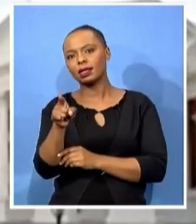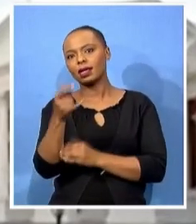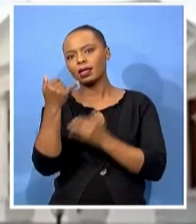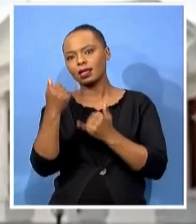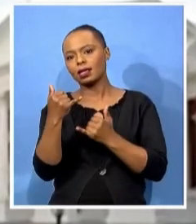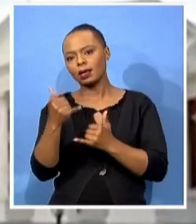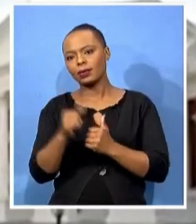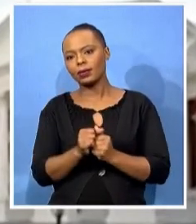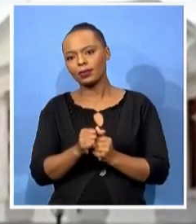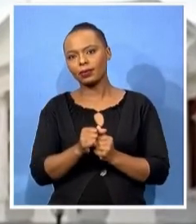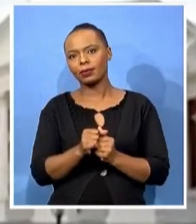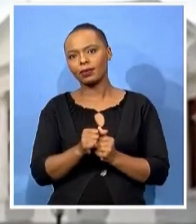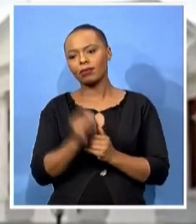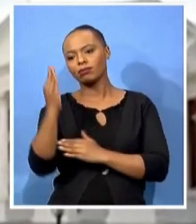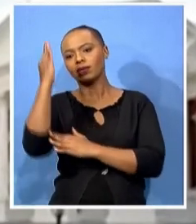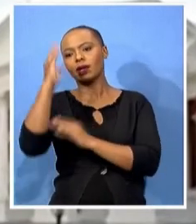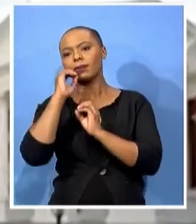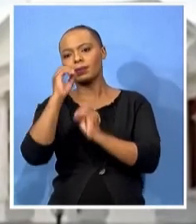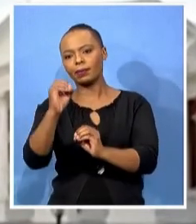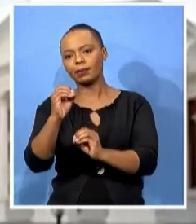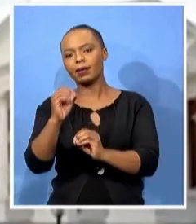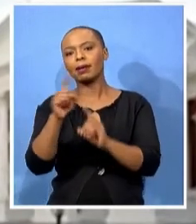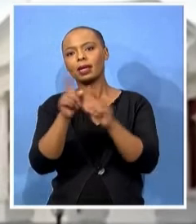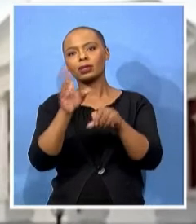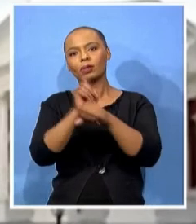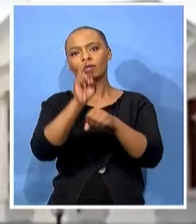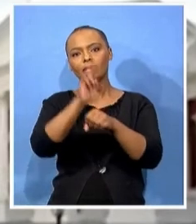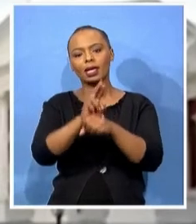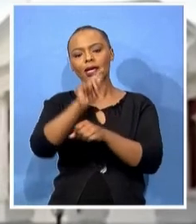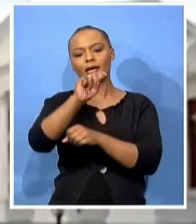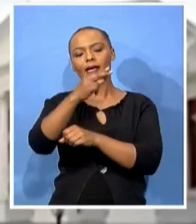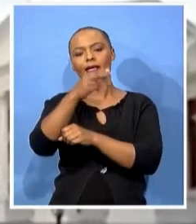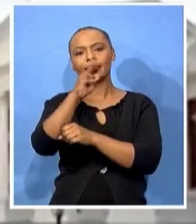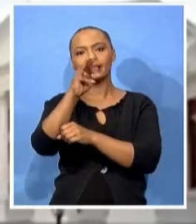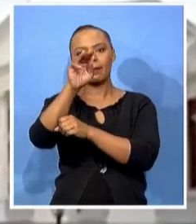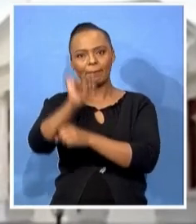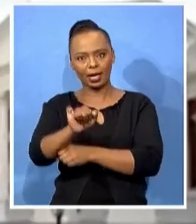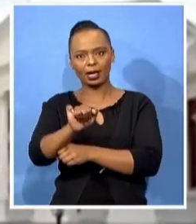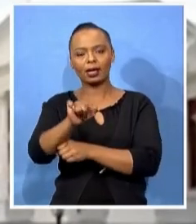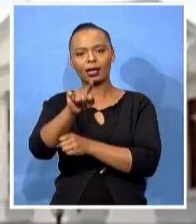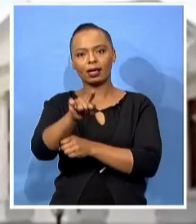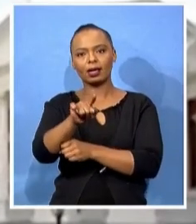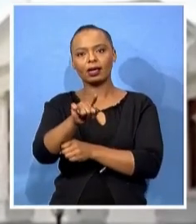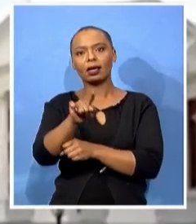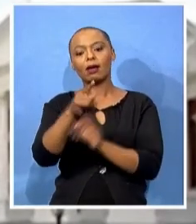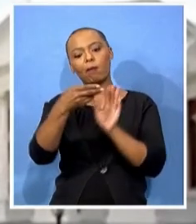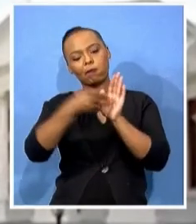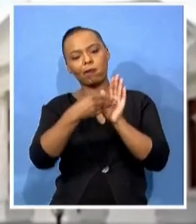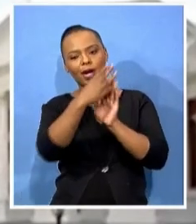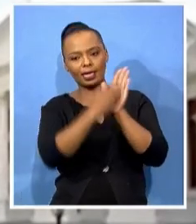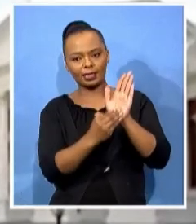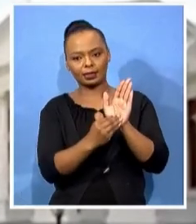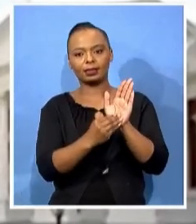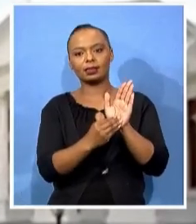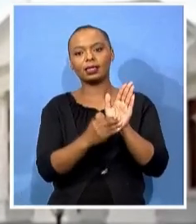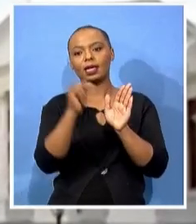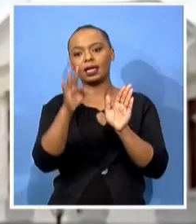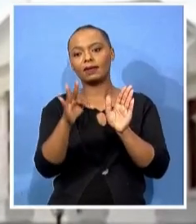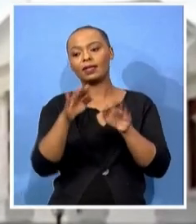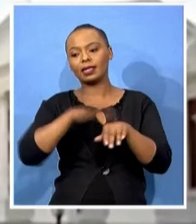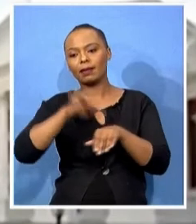Dr. Tembekwayo. You will also appear on the list. You can then decline when the time comes to you, but already look at your list that I've